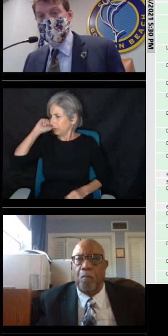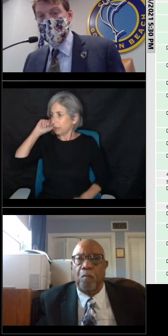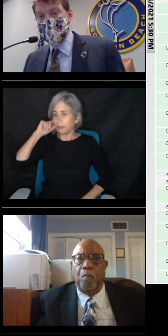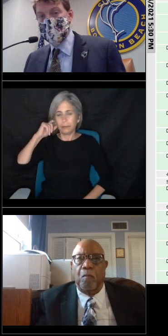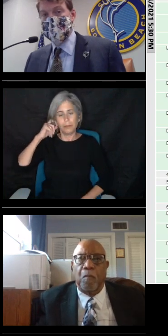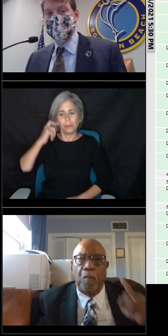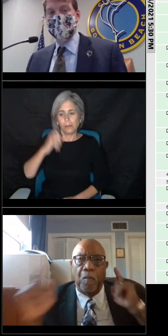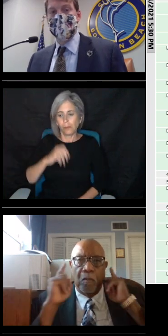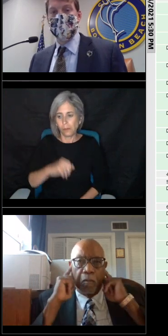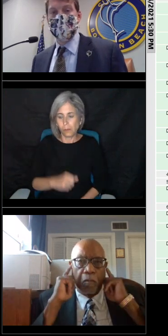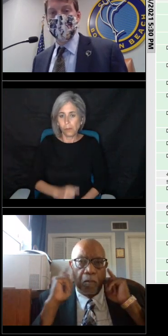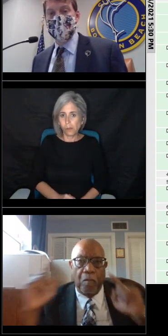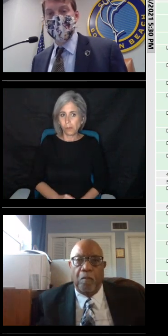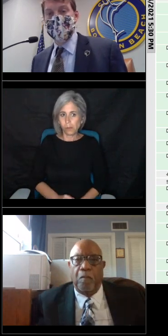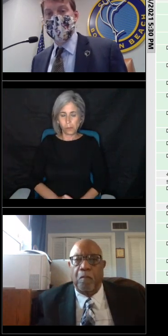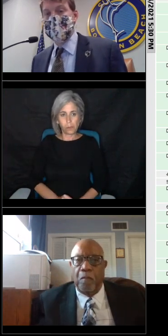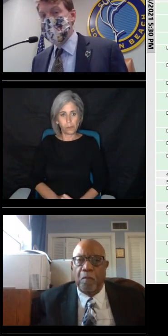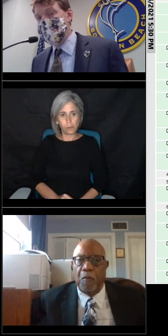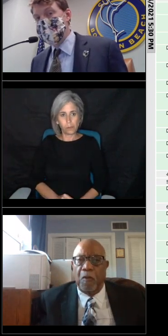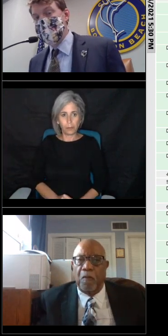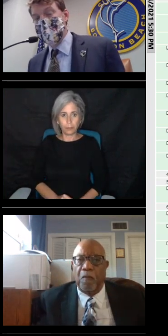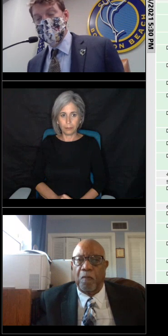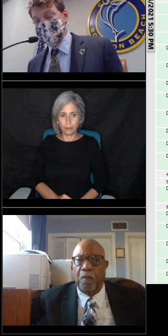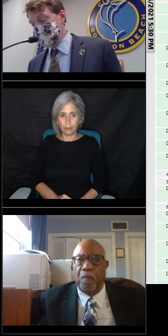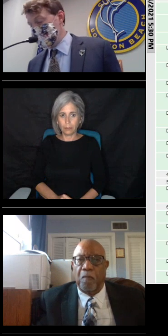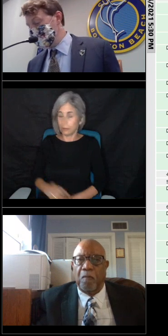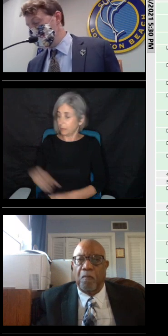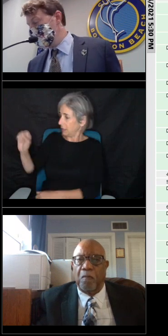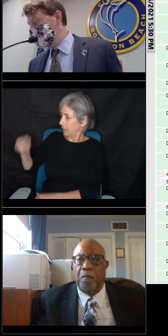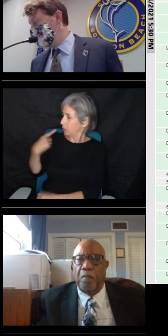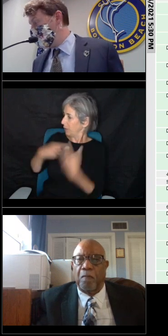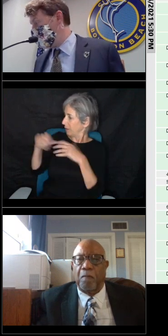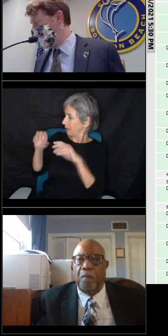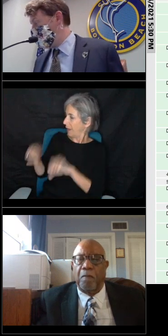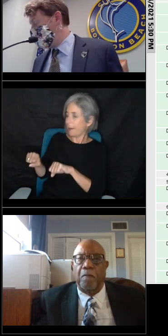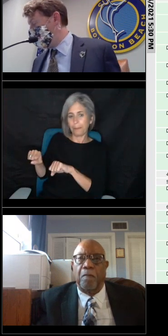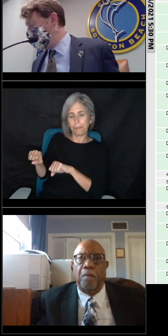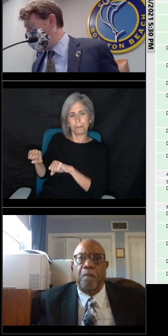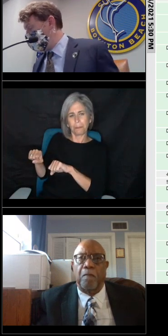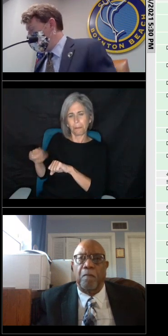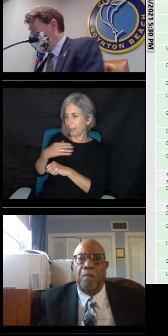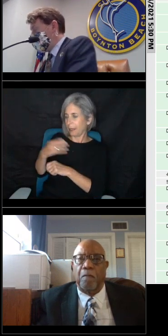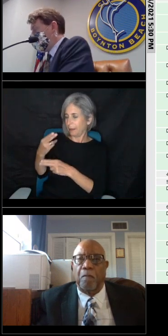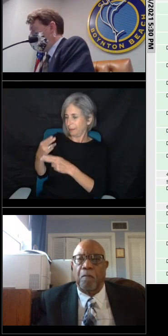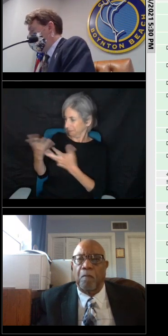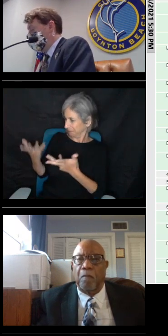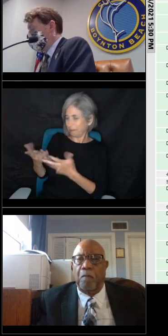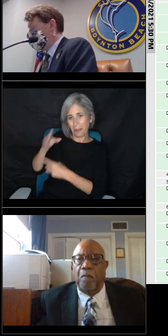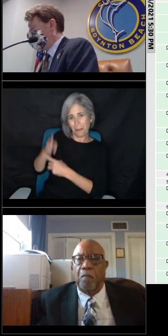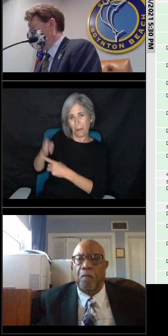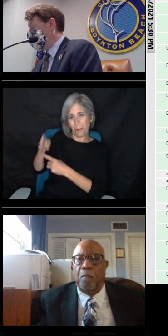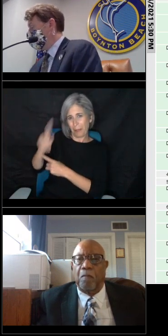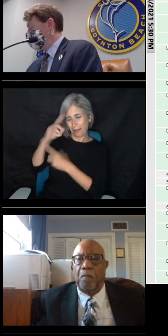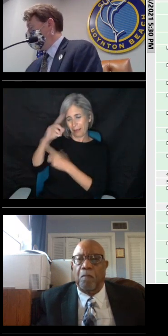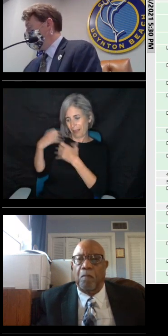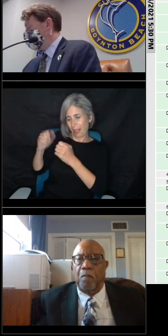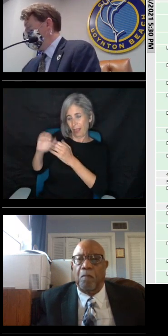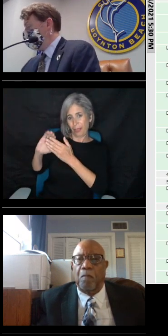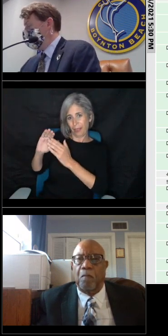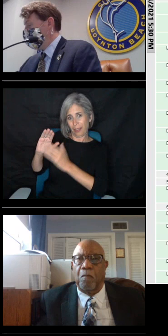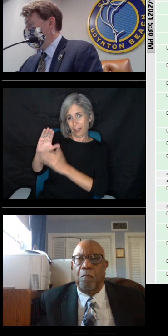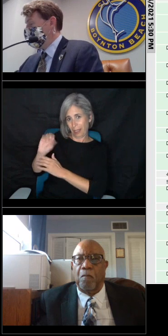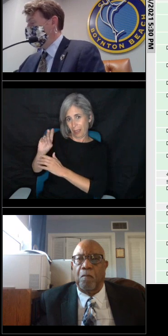Please, yep, Hear me now? yes, we can. Okay. On behalf of the Boynton Beach Mental Health Committee,